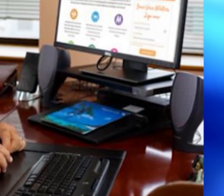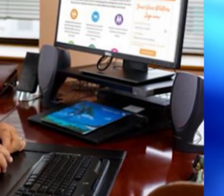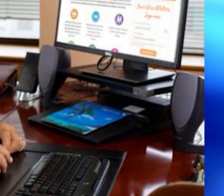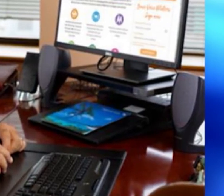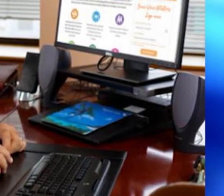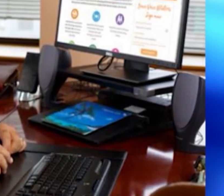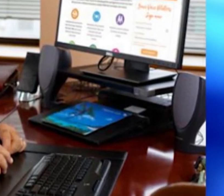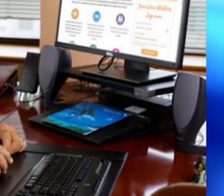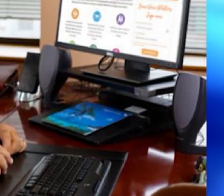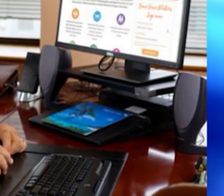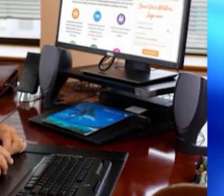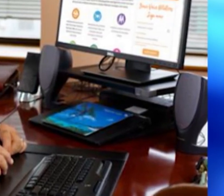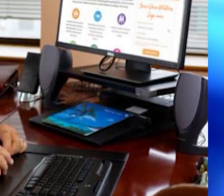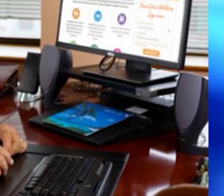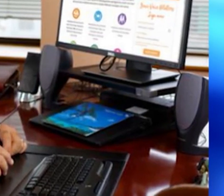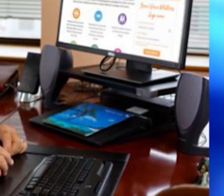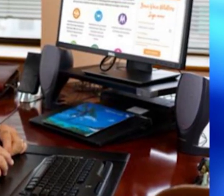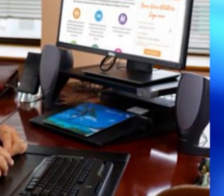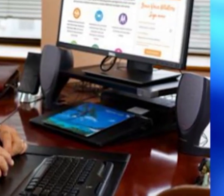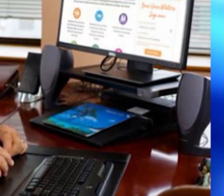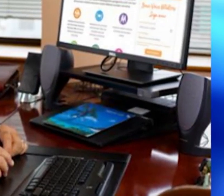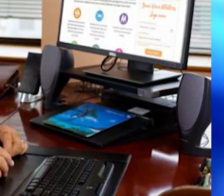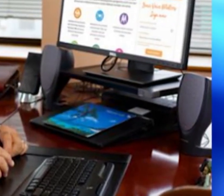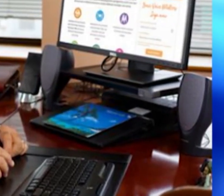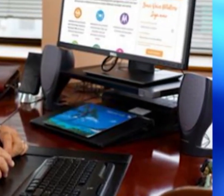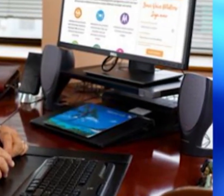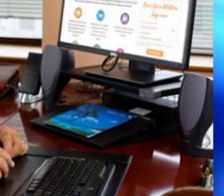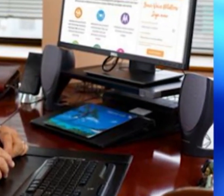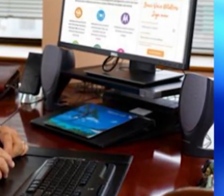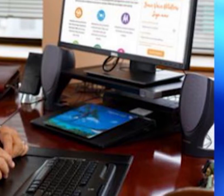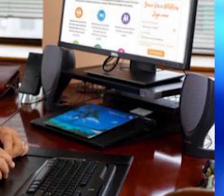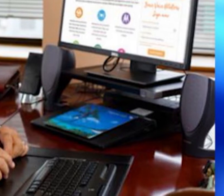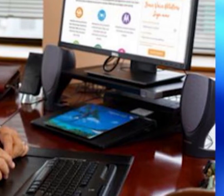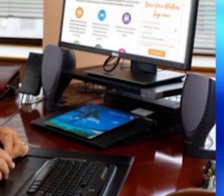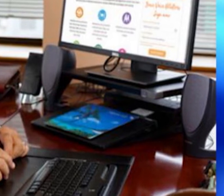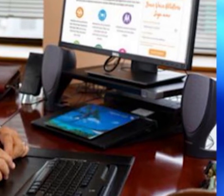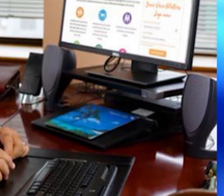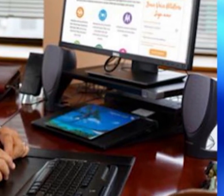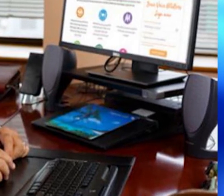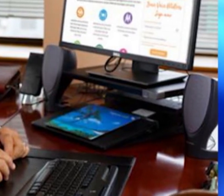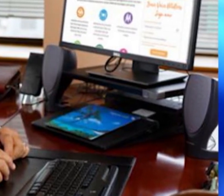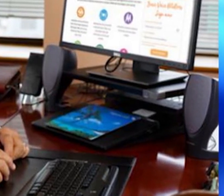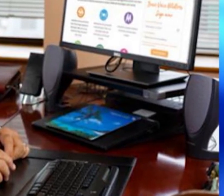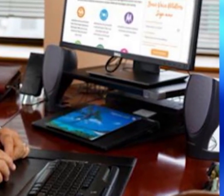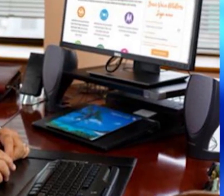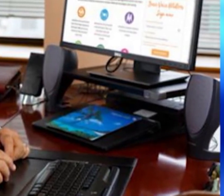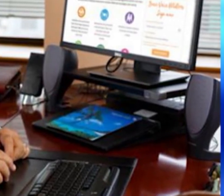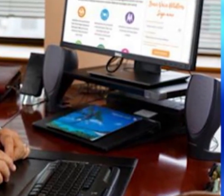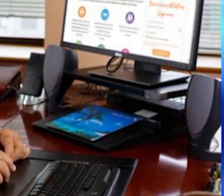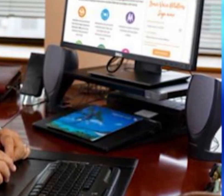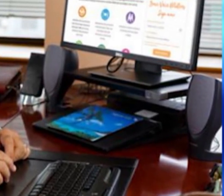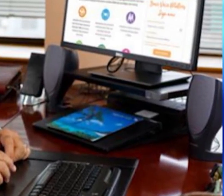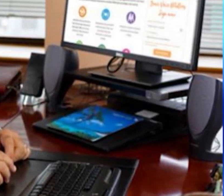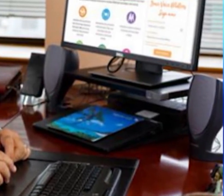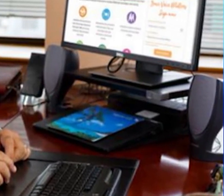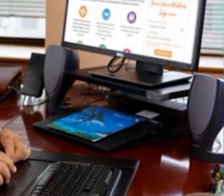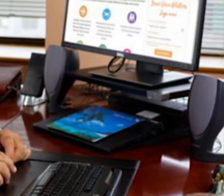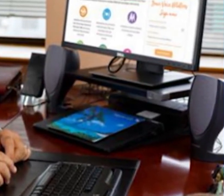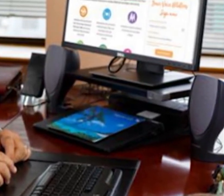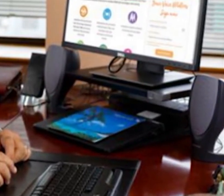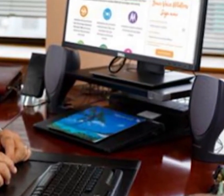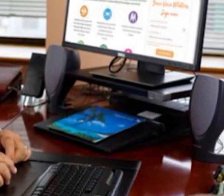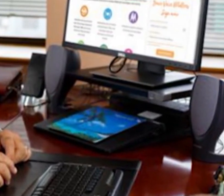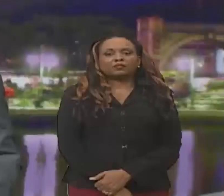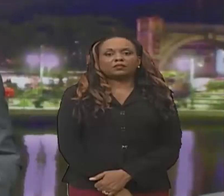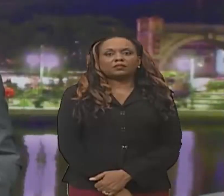president of the Barbados Chamber of Commerce and Industry. In accepting his appointment as chairman, Mr. Clark said, his objective is to build on the foundation of